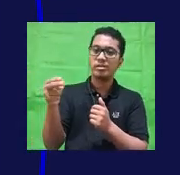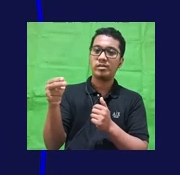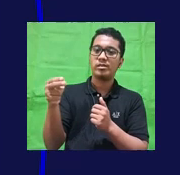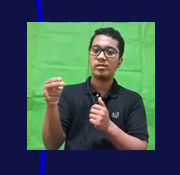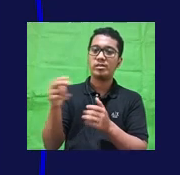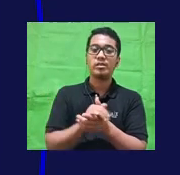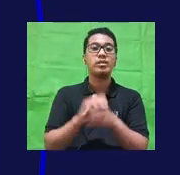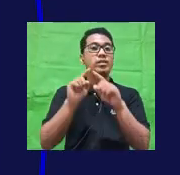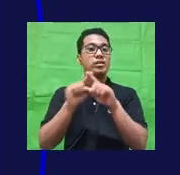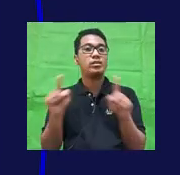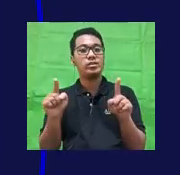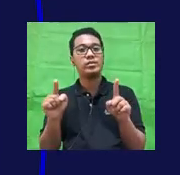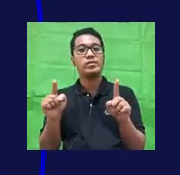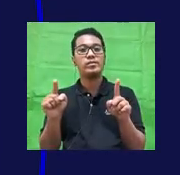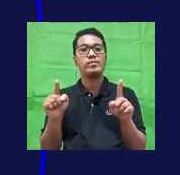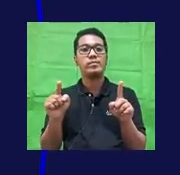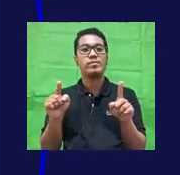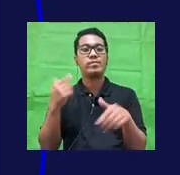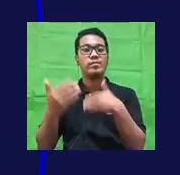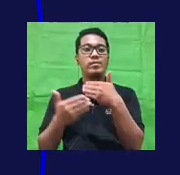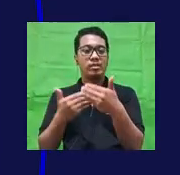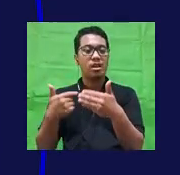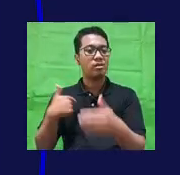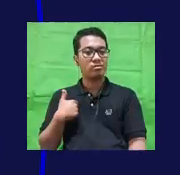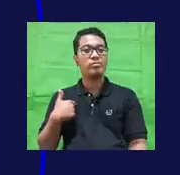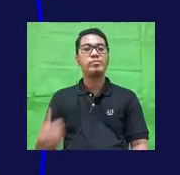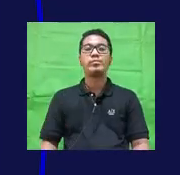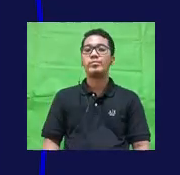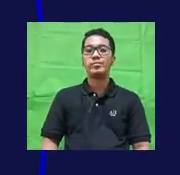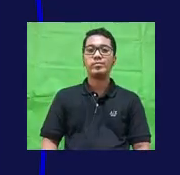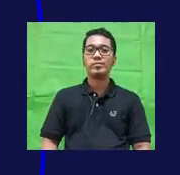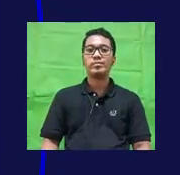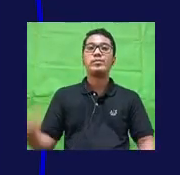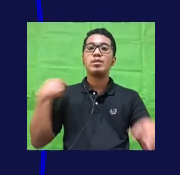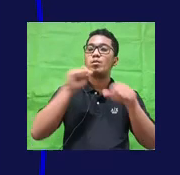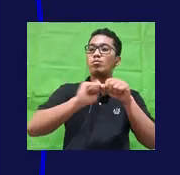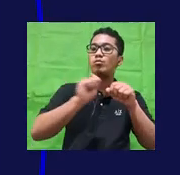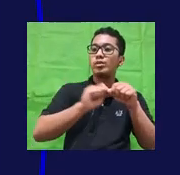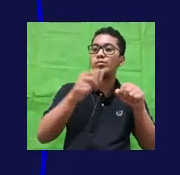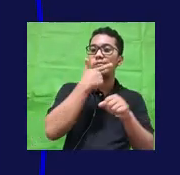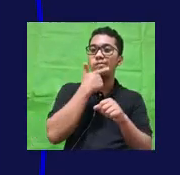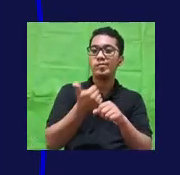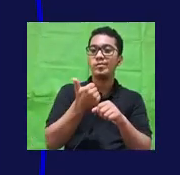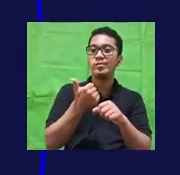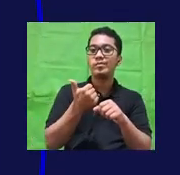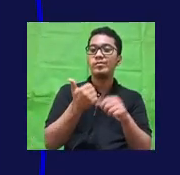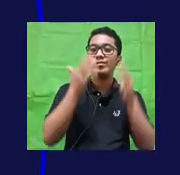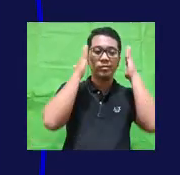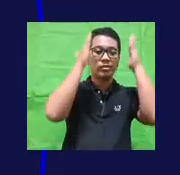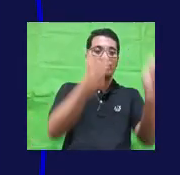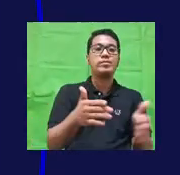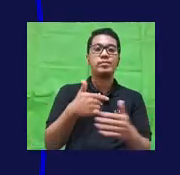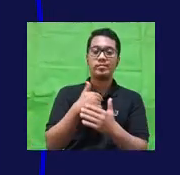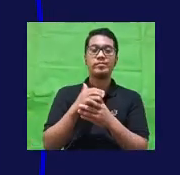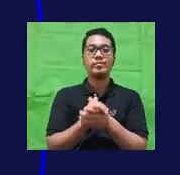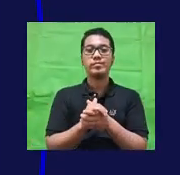classes where I was making portraits of my ancestors. And then the next image is